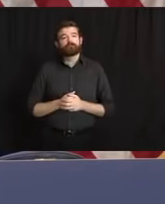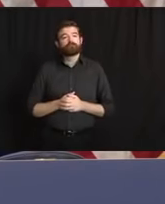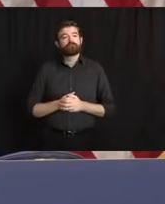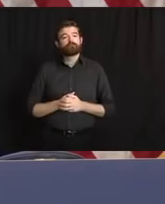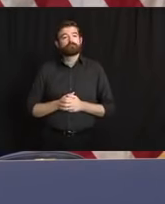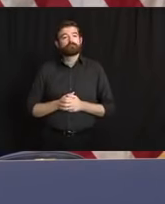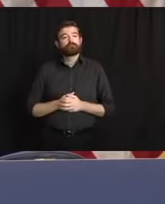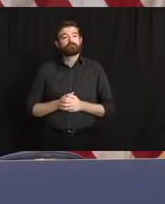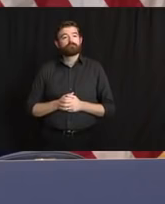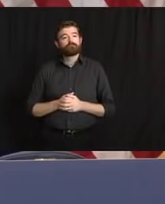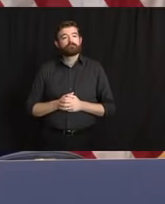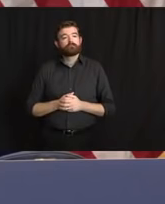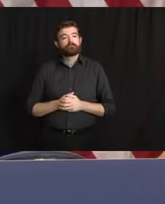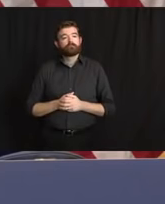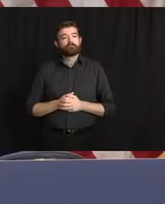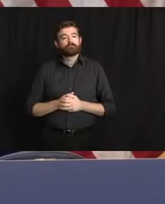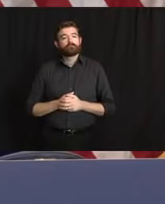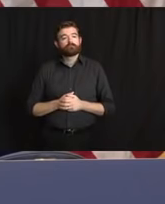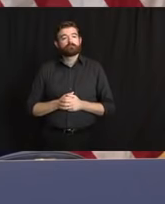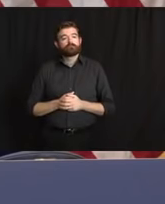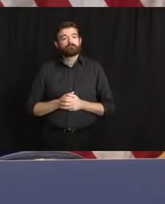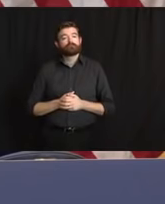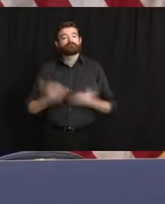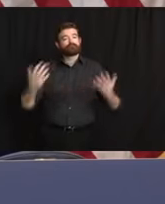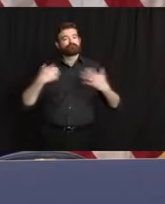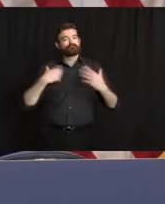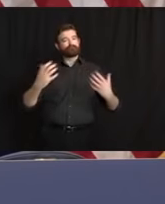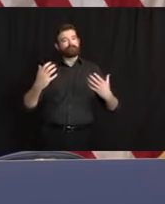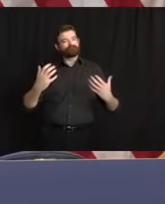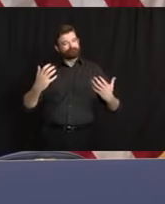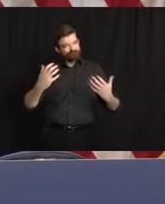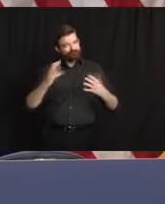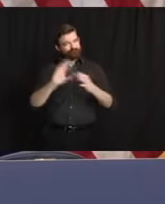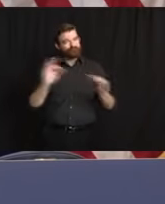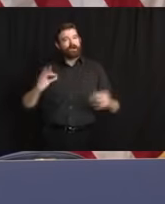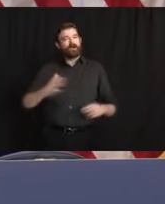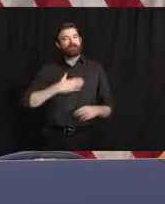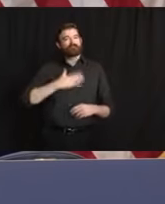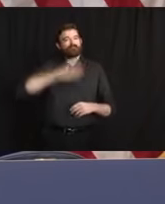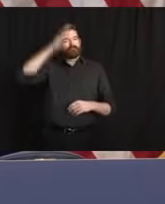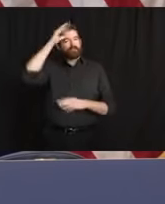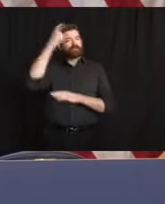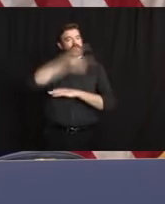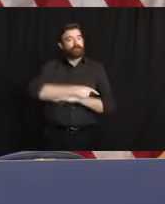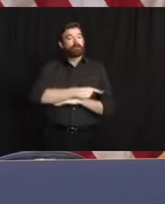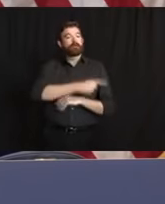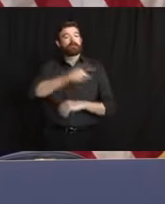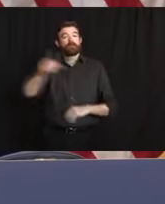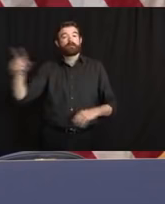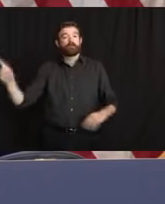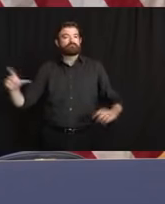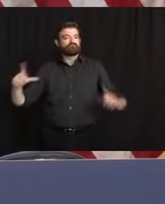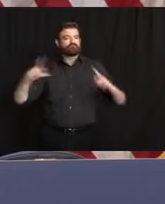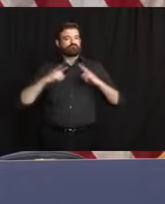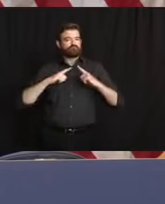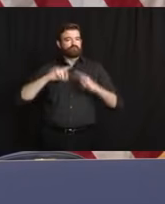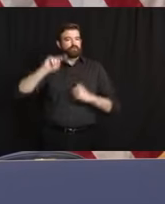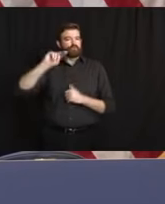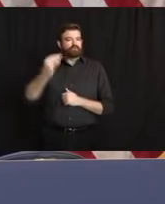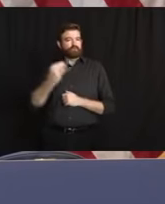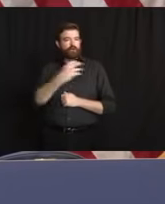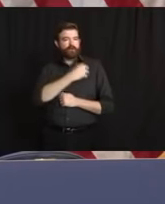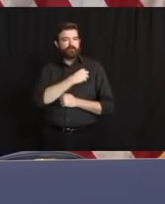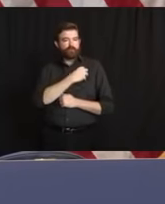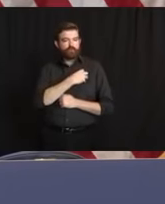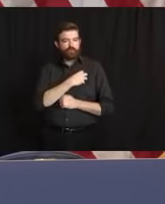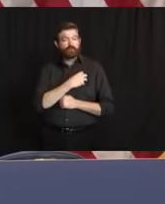seconds to wish a happy Father's Day to the retired Jersey trooper, my father, who was greatest role model in my life, and certainly